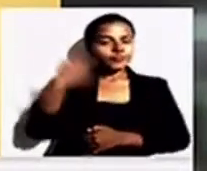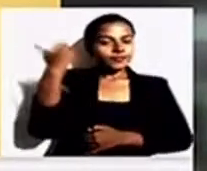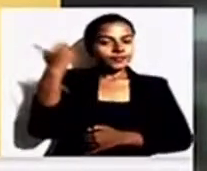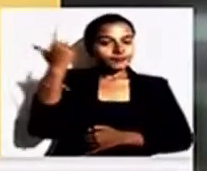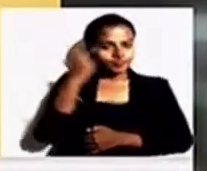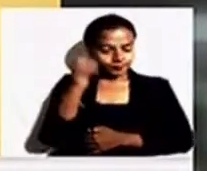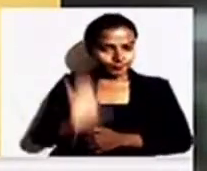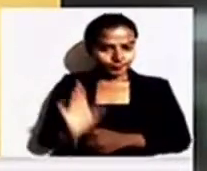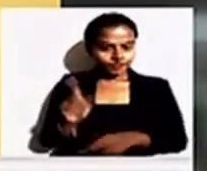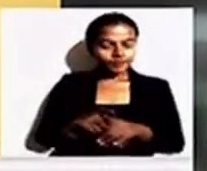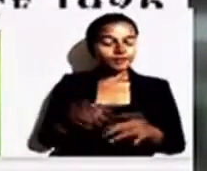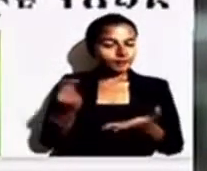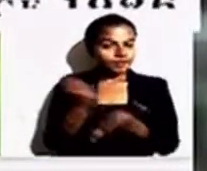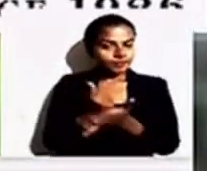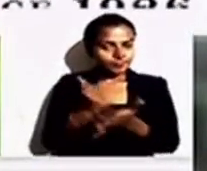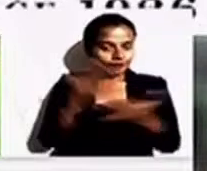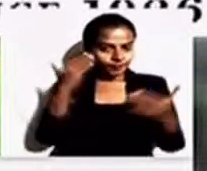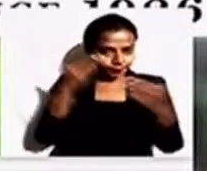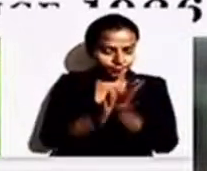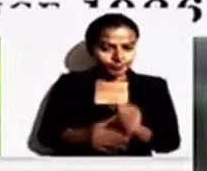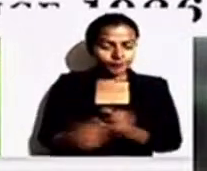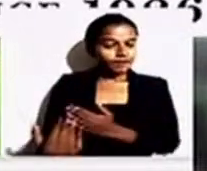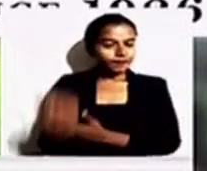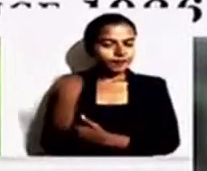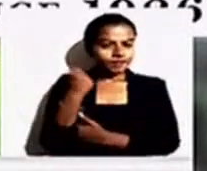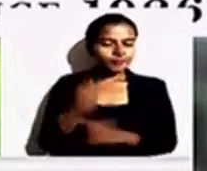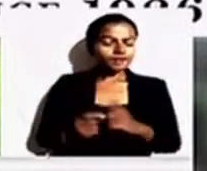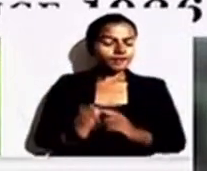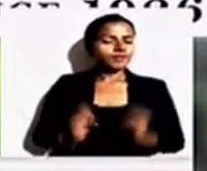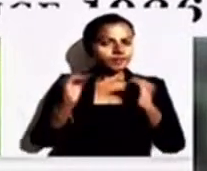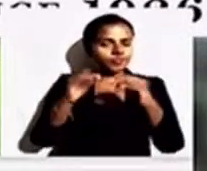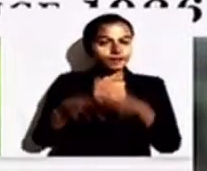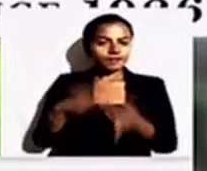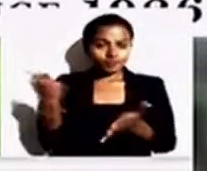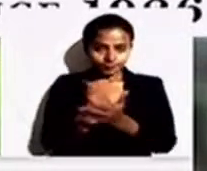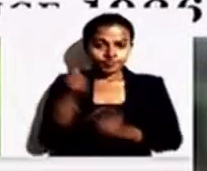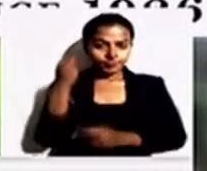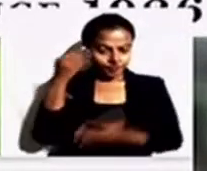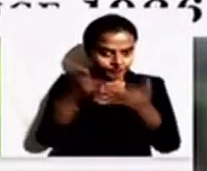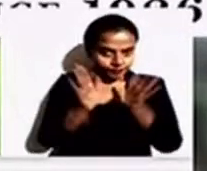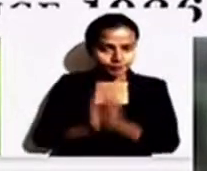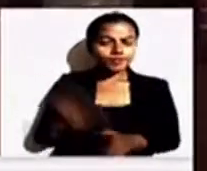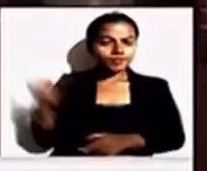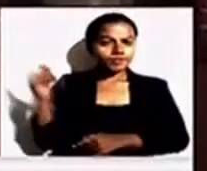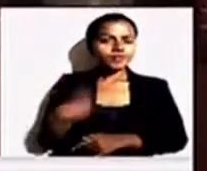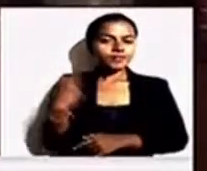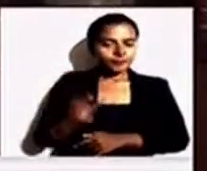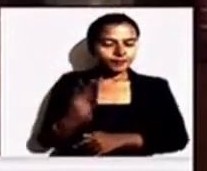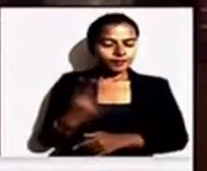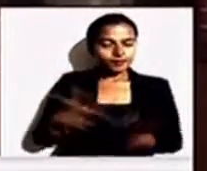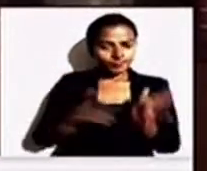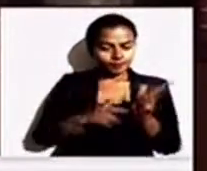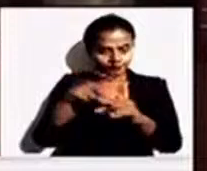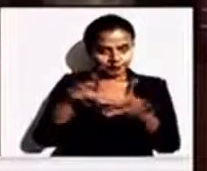soundness, strength and profitability of banks. This is the second time NDB has won this award. It's a very